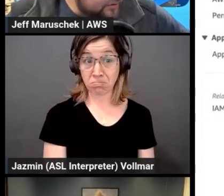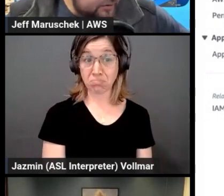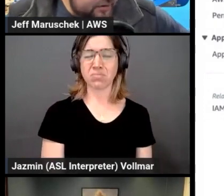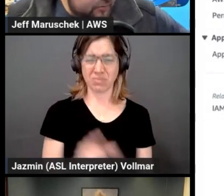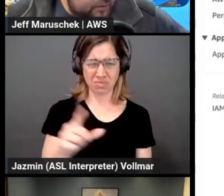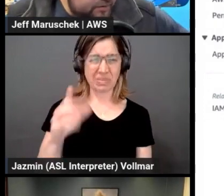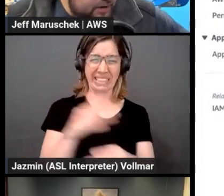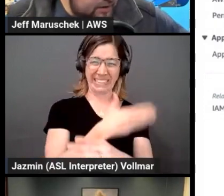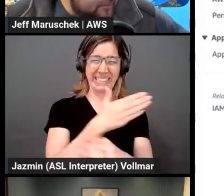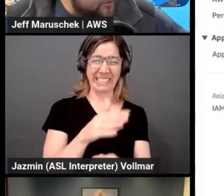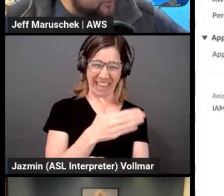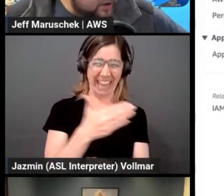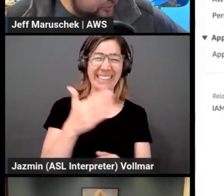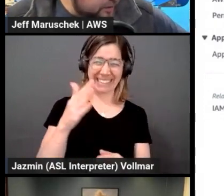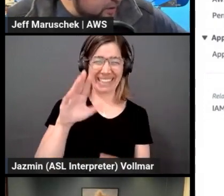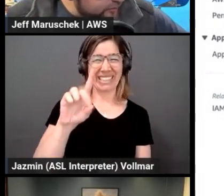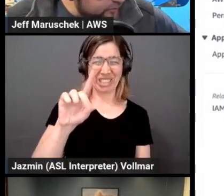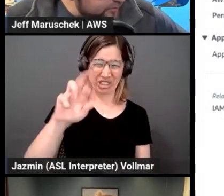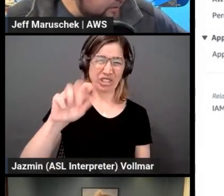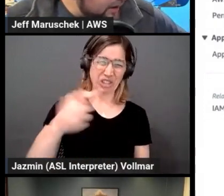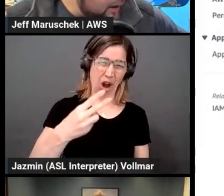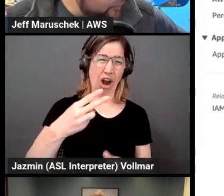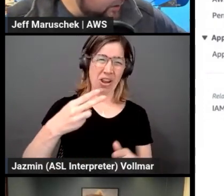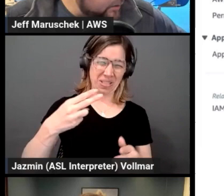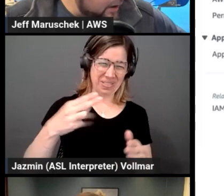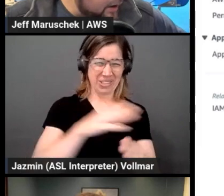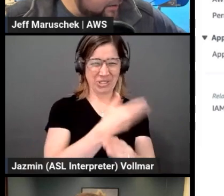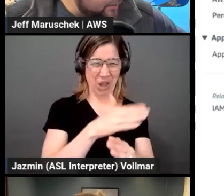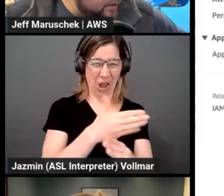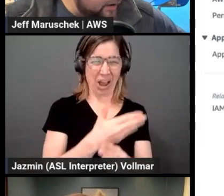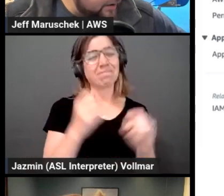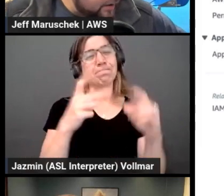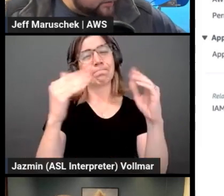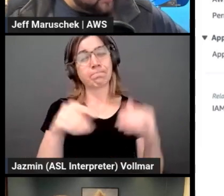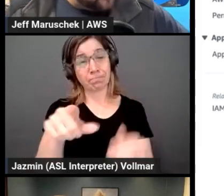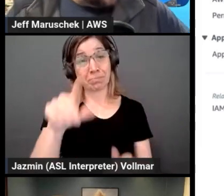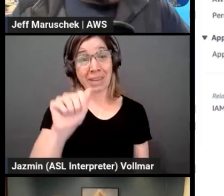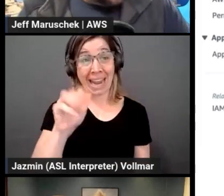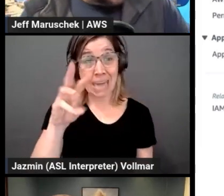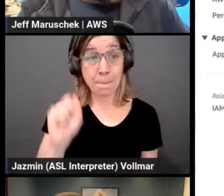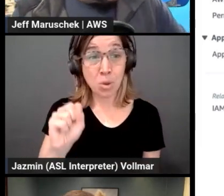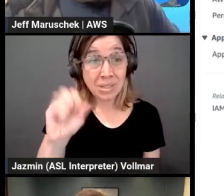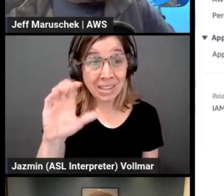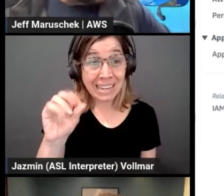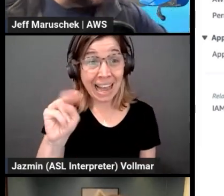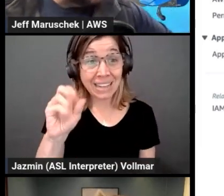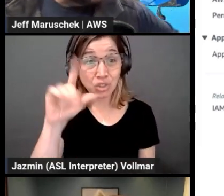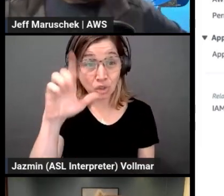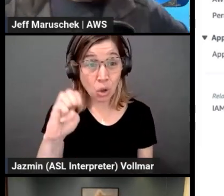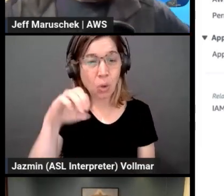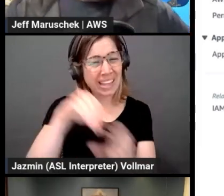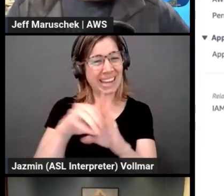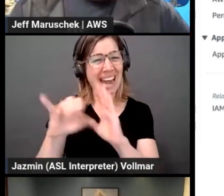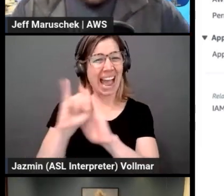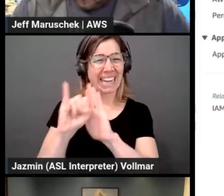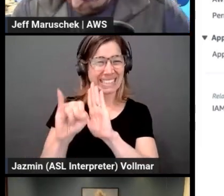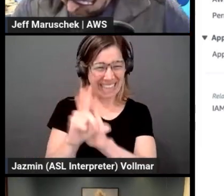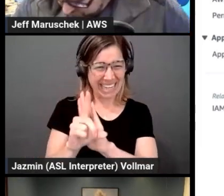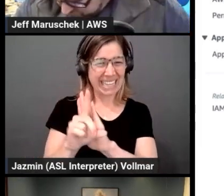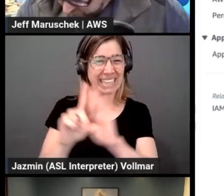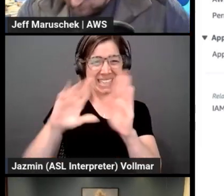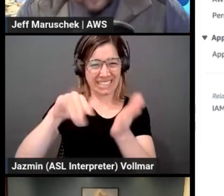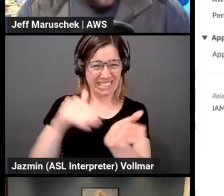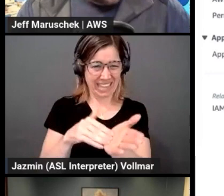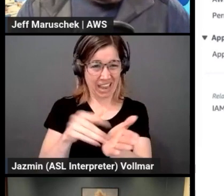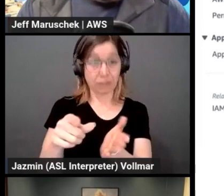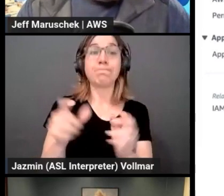All right, so it looks like we're in the AWS Management Console, and we're in Yes. IAM Identity Center. Yep. So the demo that